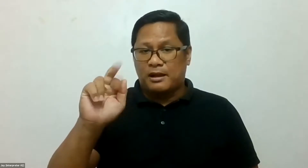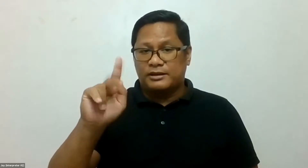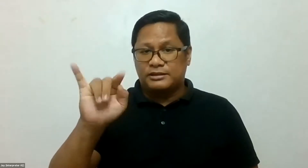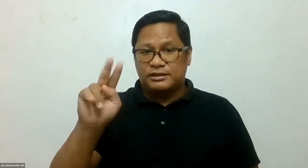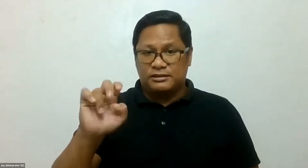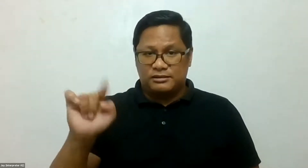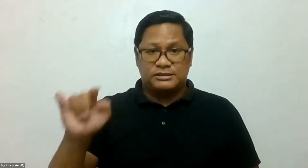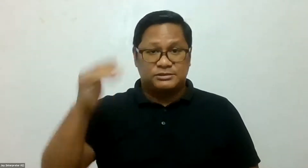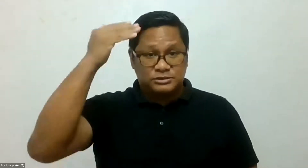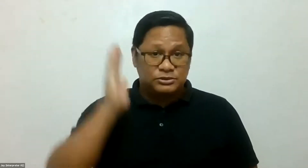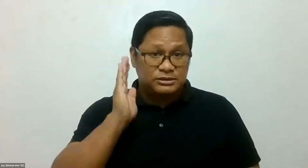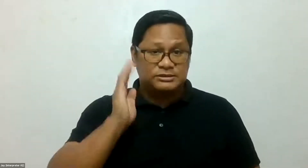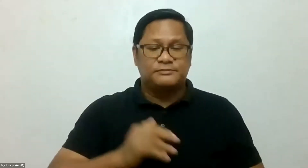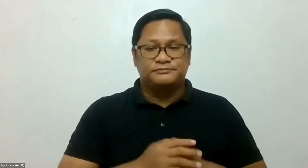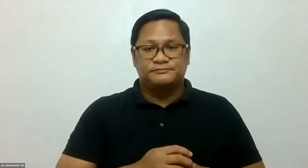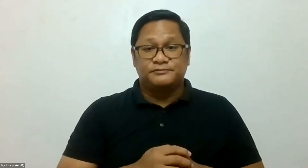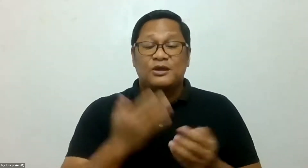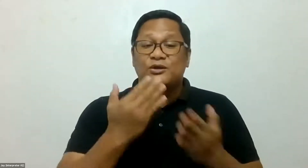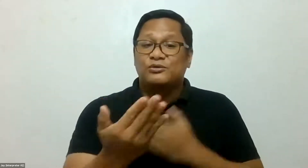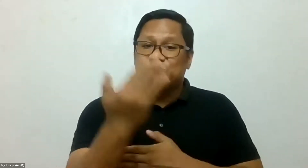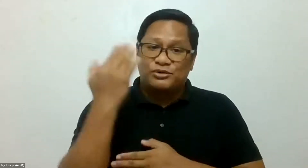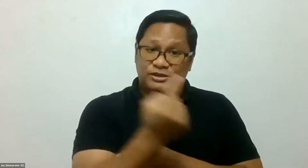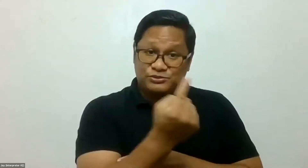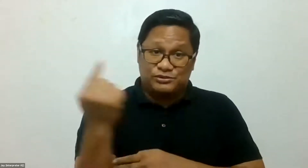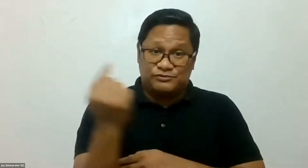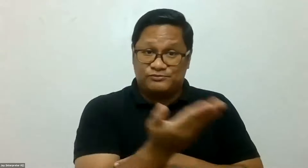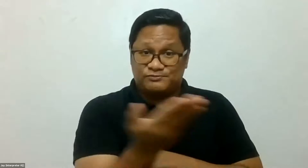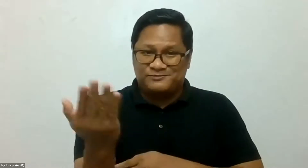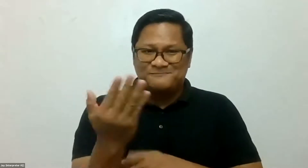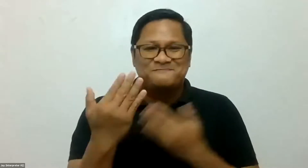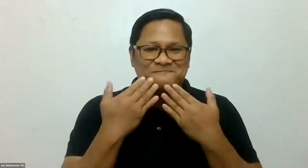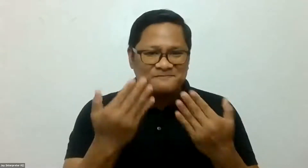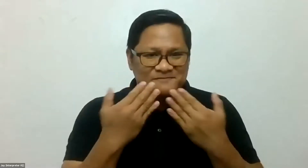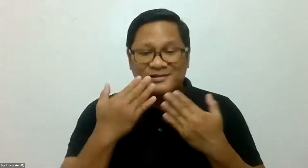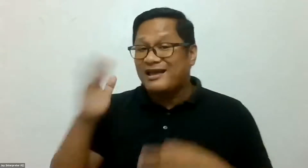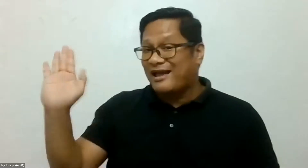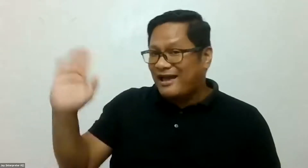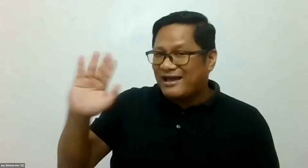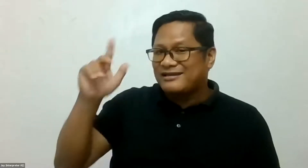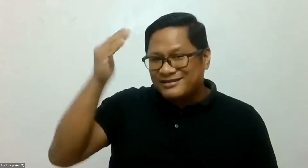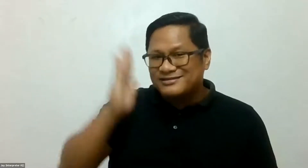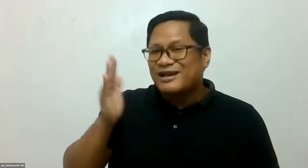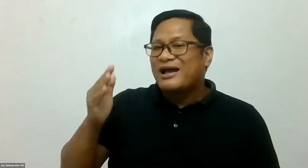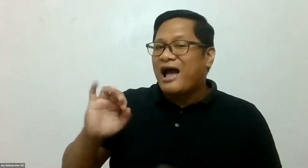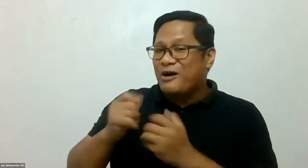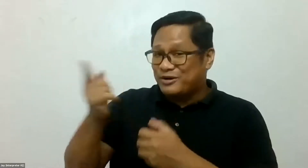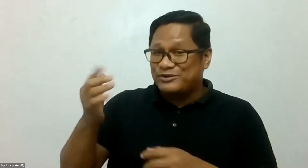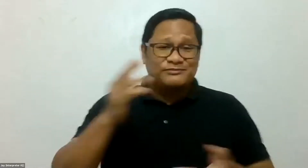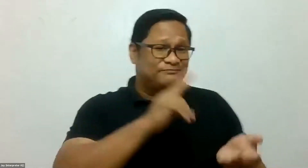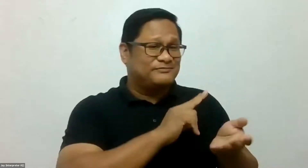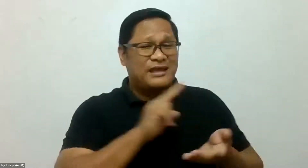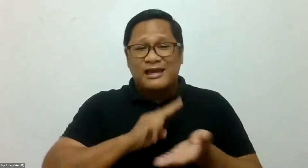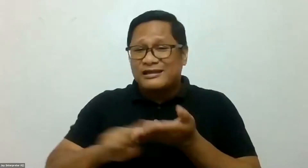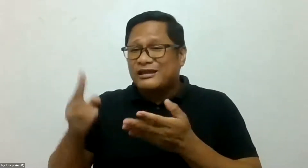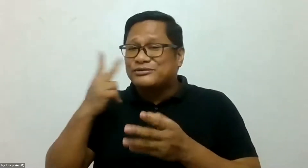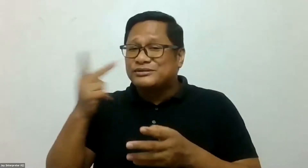PhD. Good morning to all of you. Good morning. Hi, Liza. How are you? Nice to see you again.